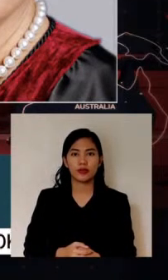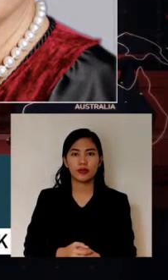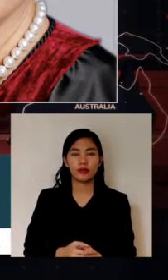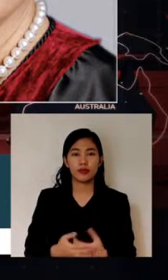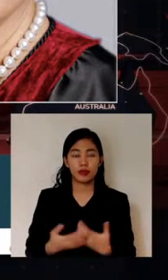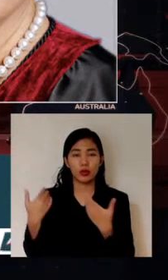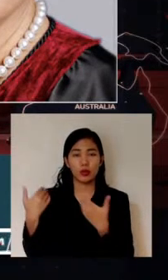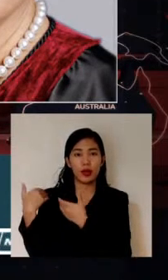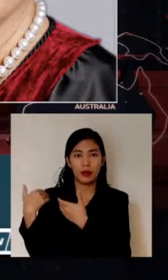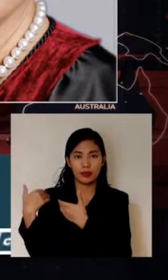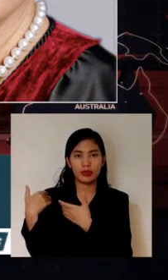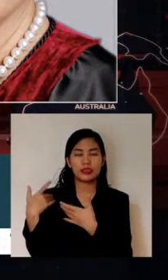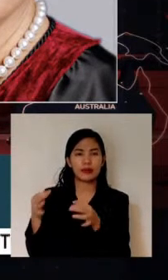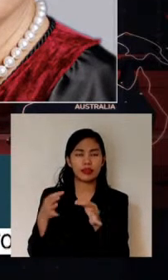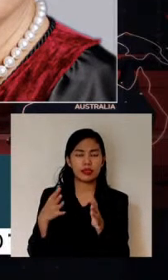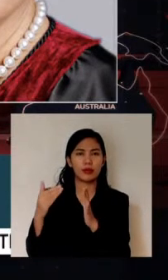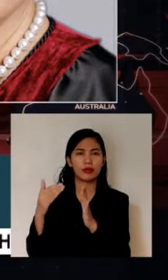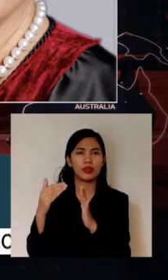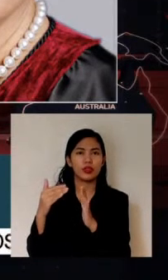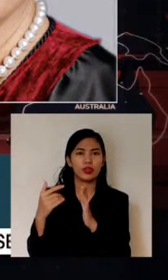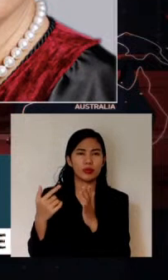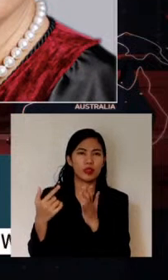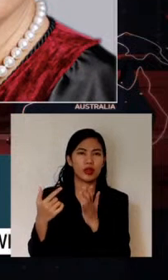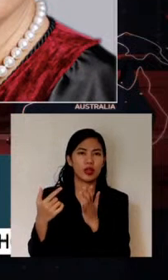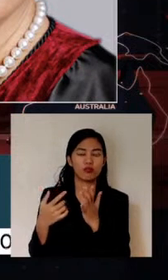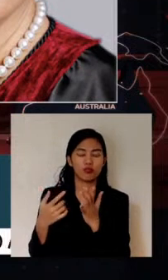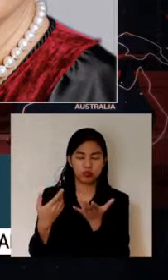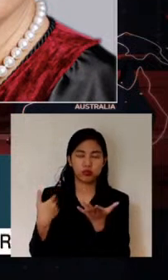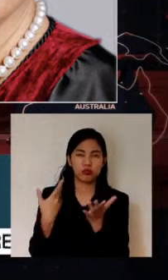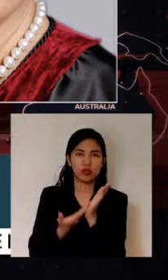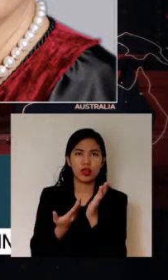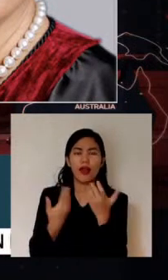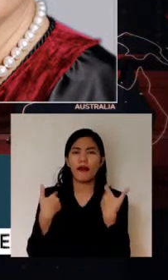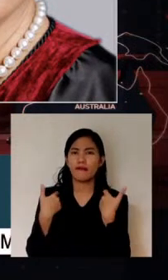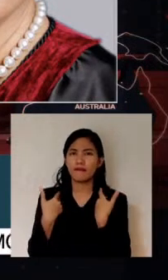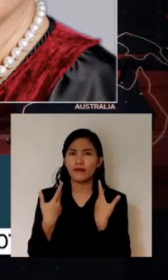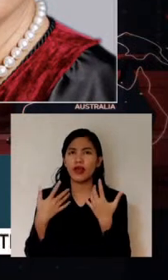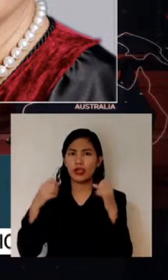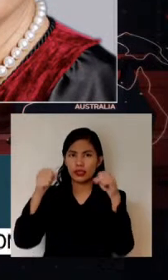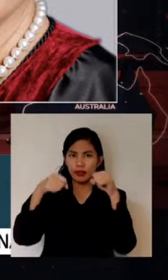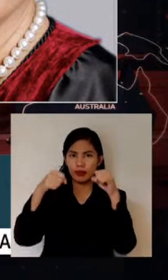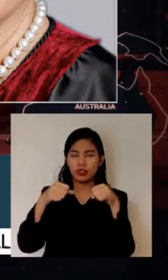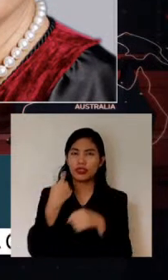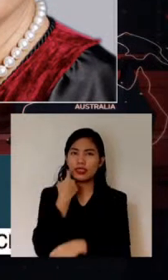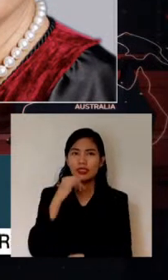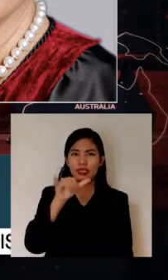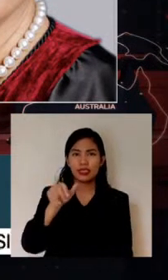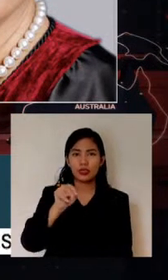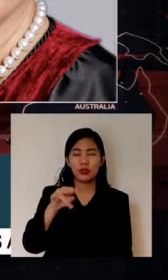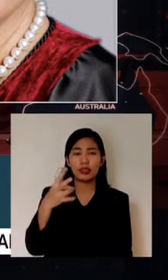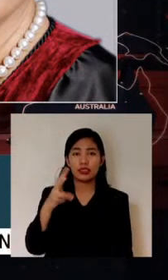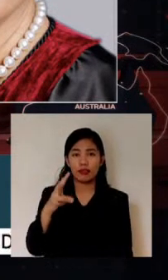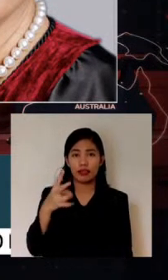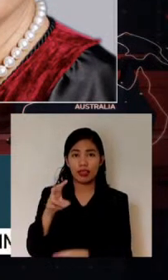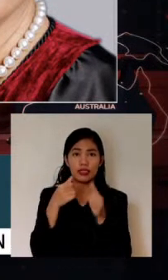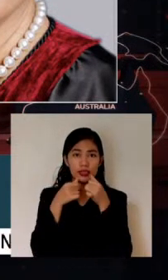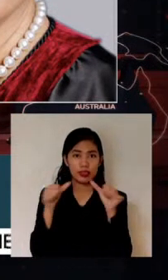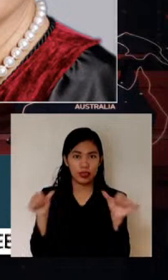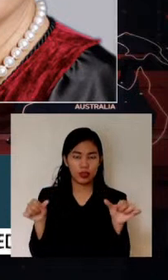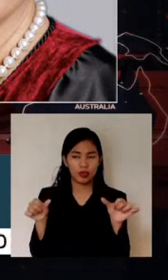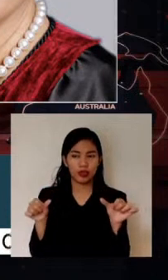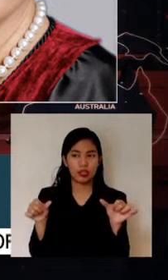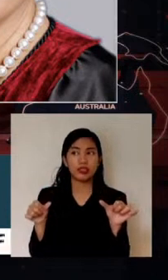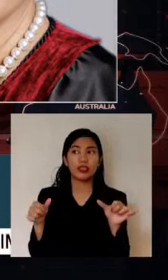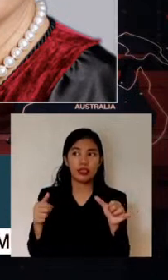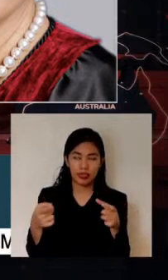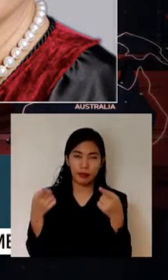16 days na, hindi pa niya nilalabas eh. May agreement naman kami na January 17 nilabas. So January 17,